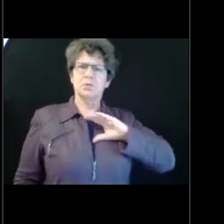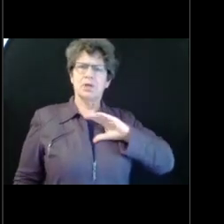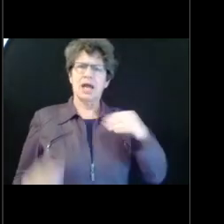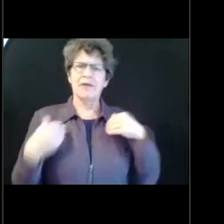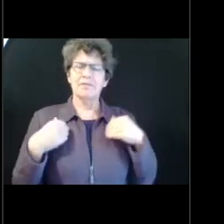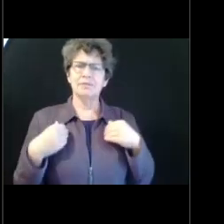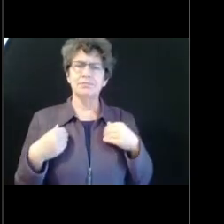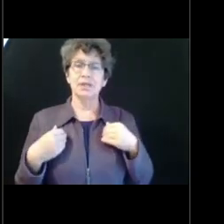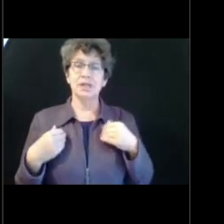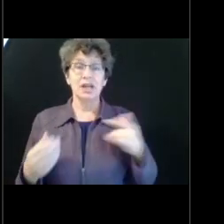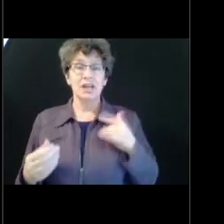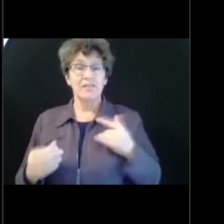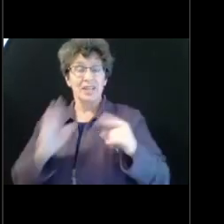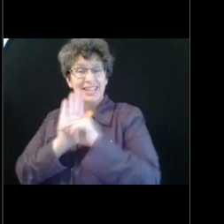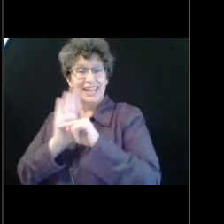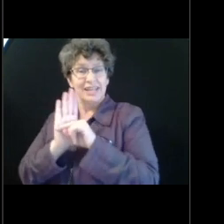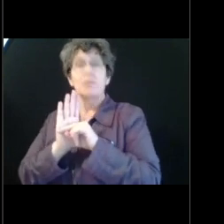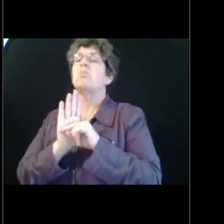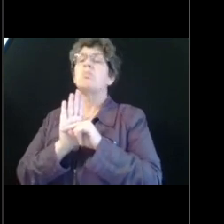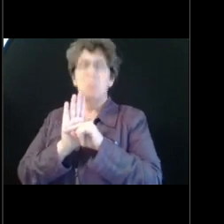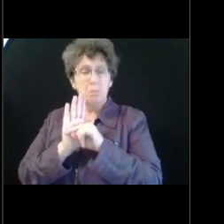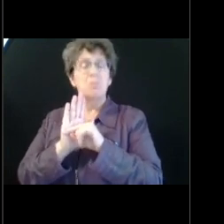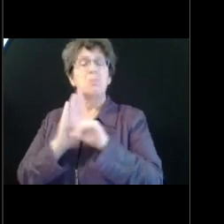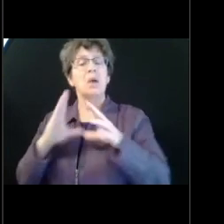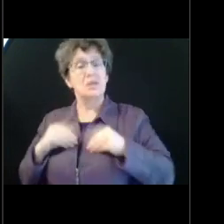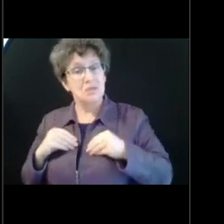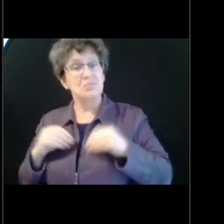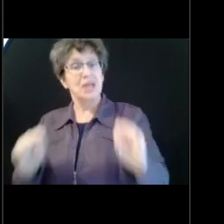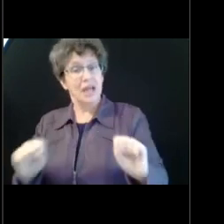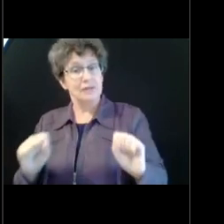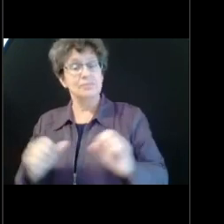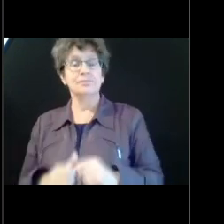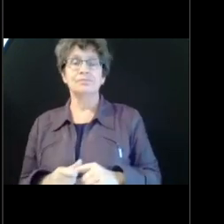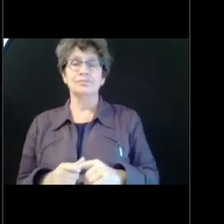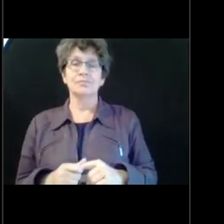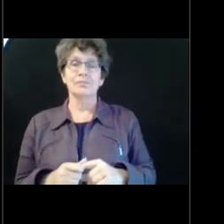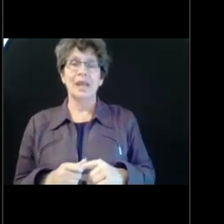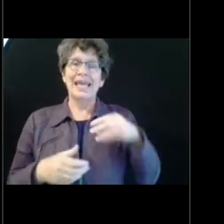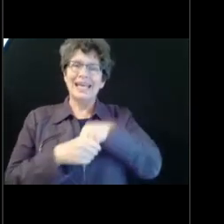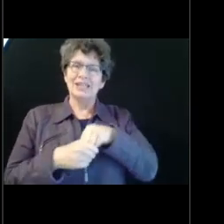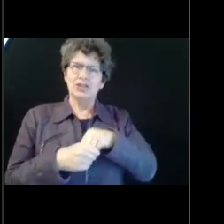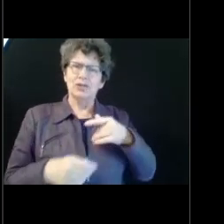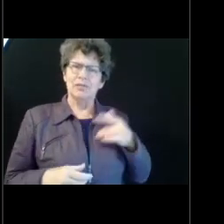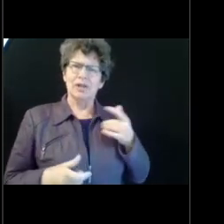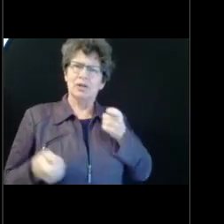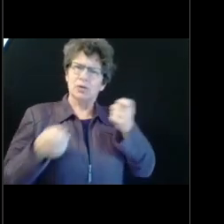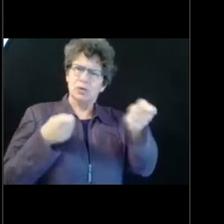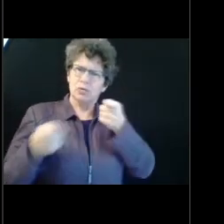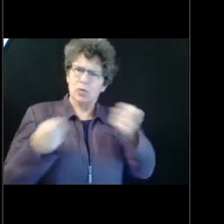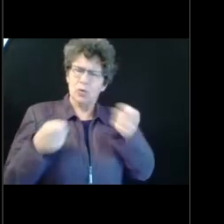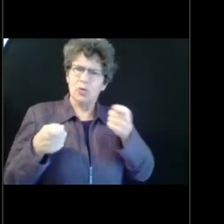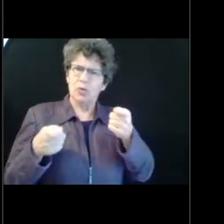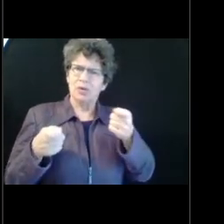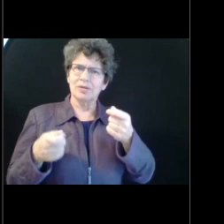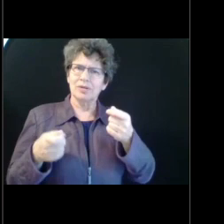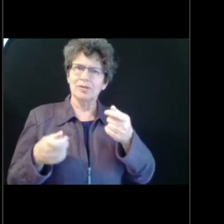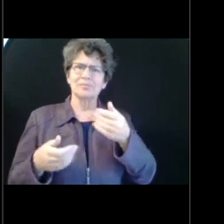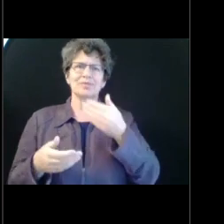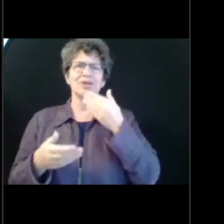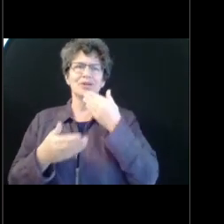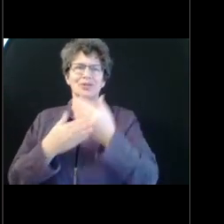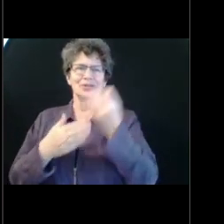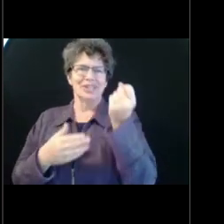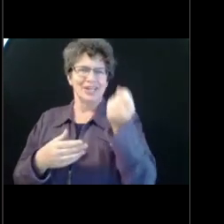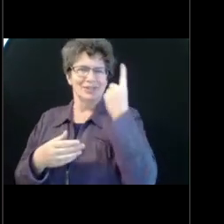internal sense of control, sense of humor, hopefulness, an enduring set of